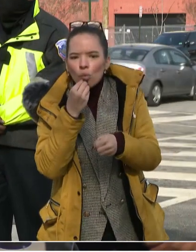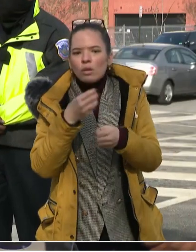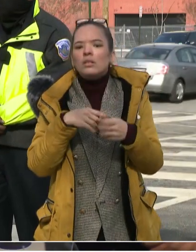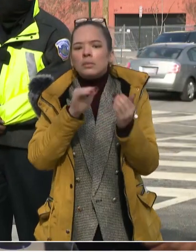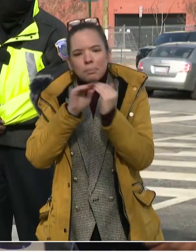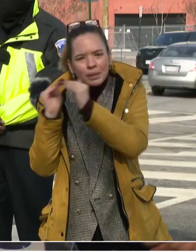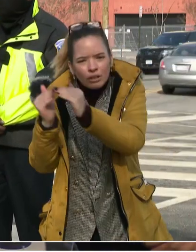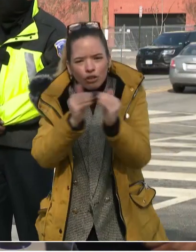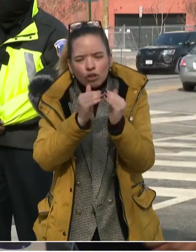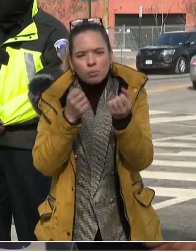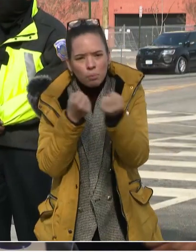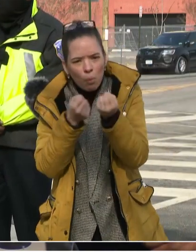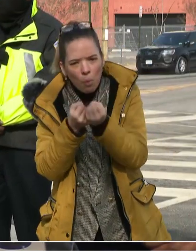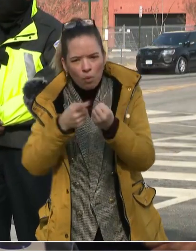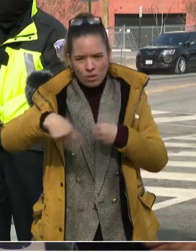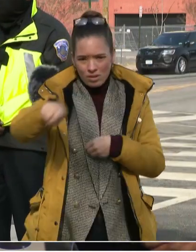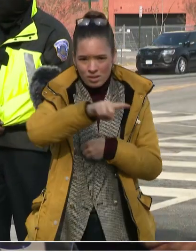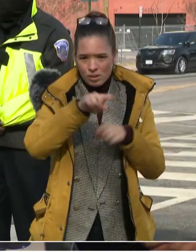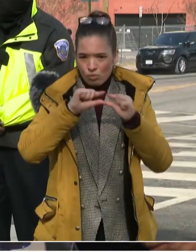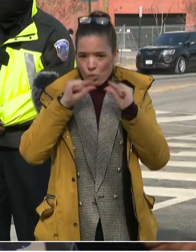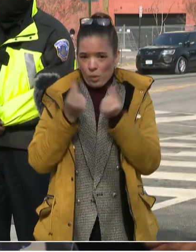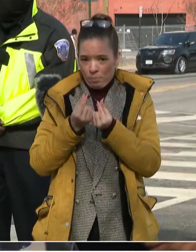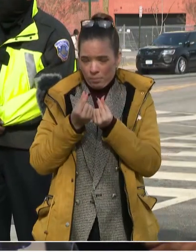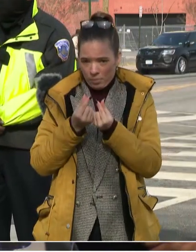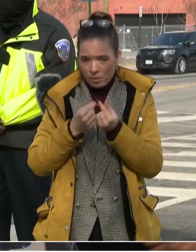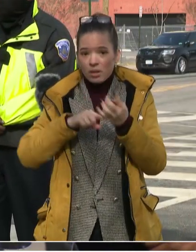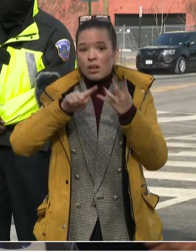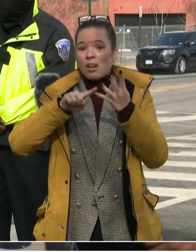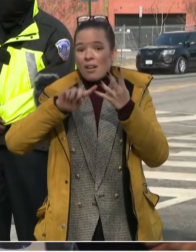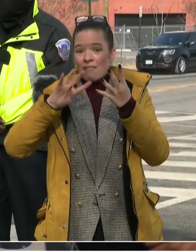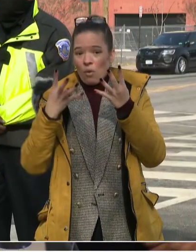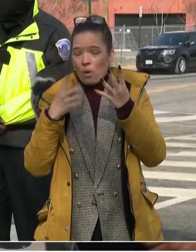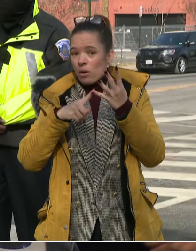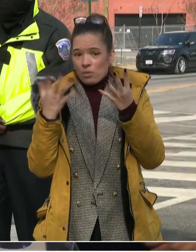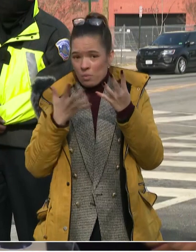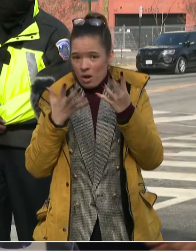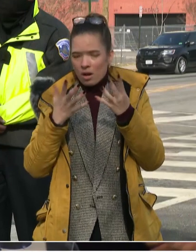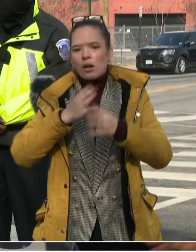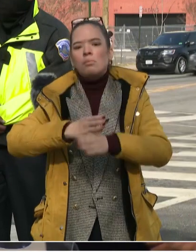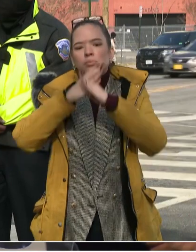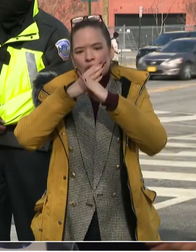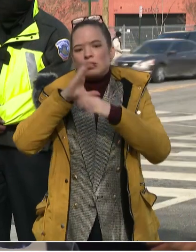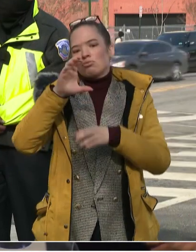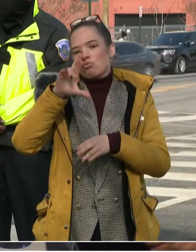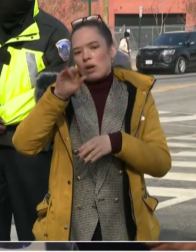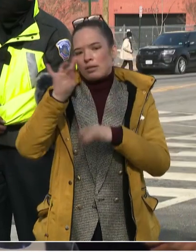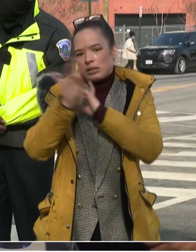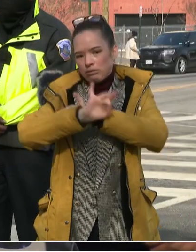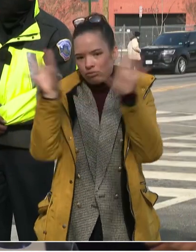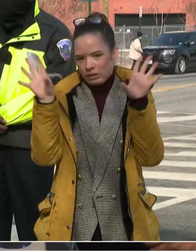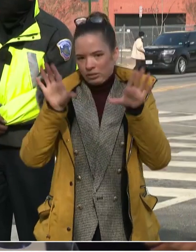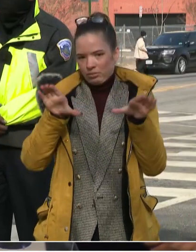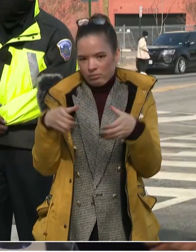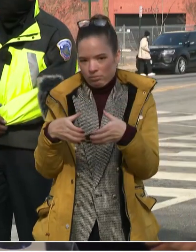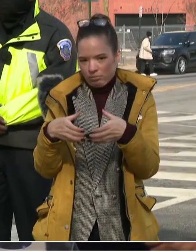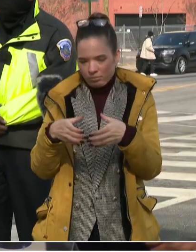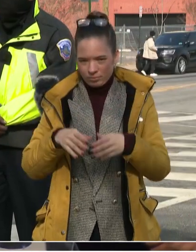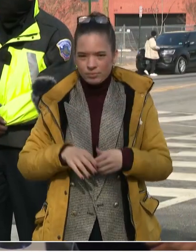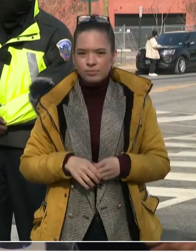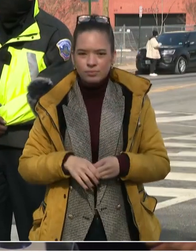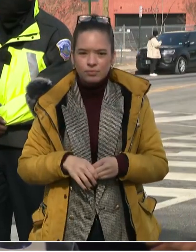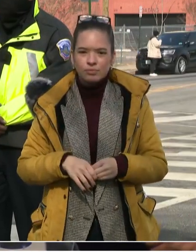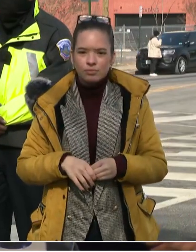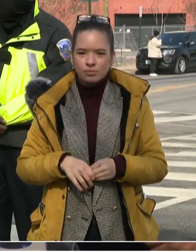And our fourth strategy is a work group called the Violence Prevention Task Force. This task force is currently being formed, and